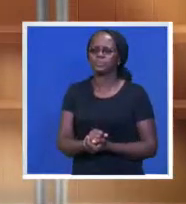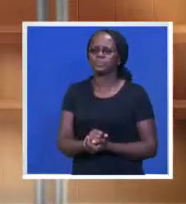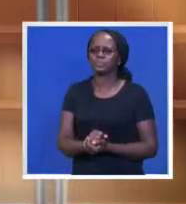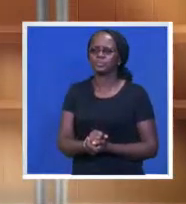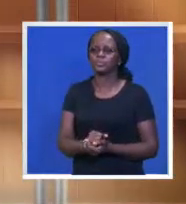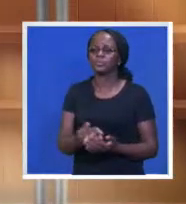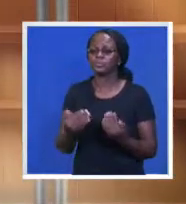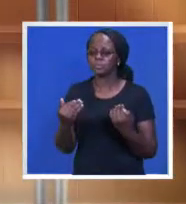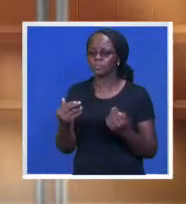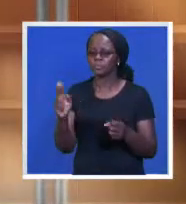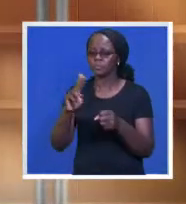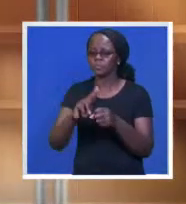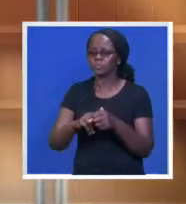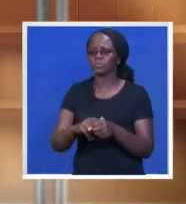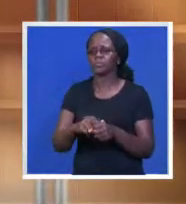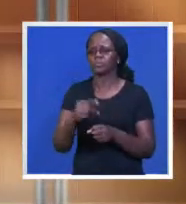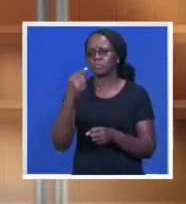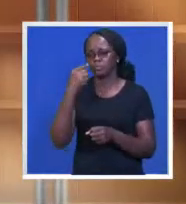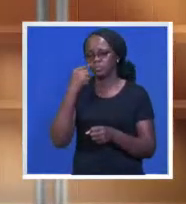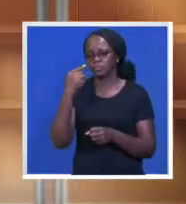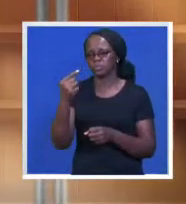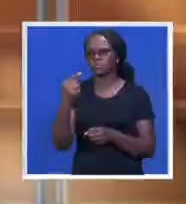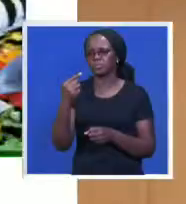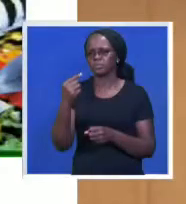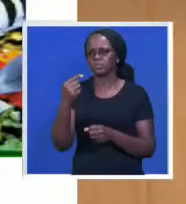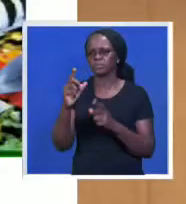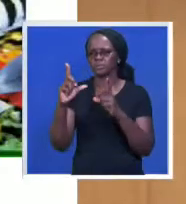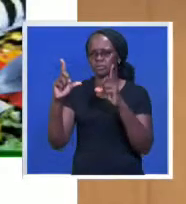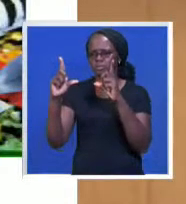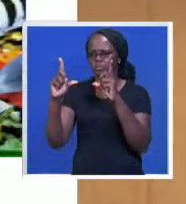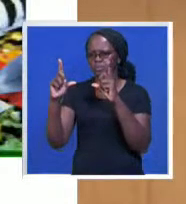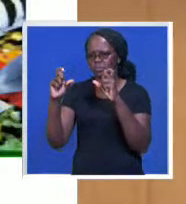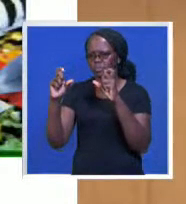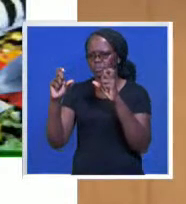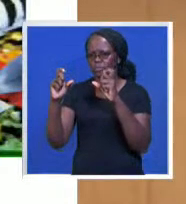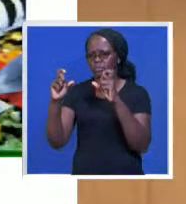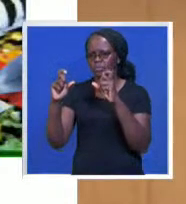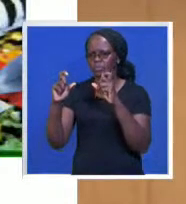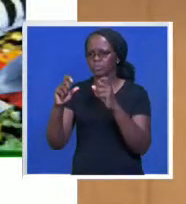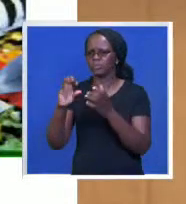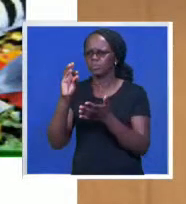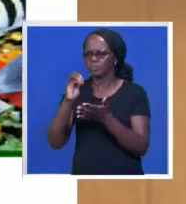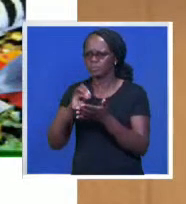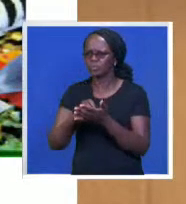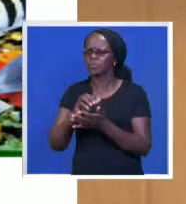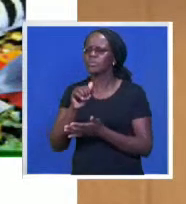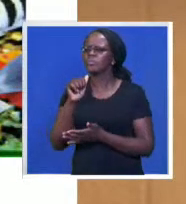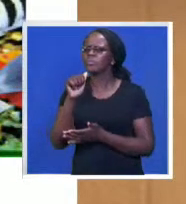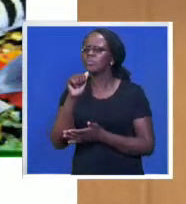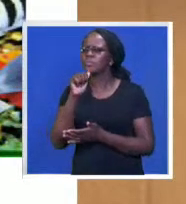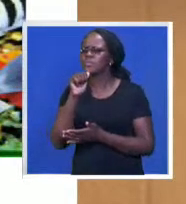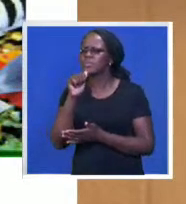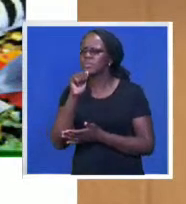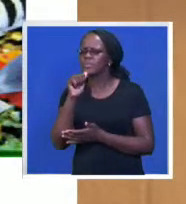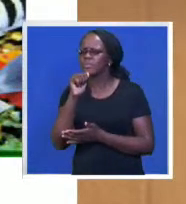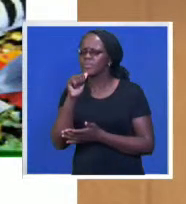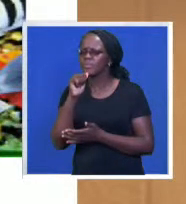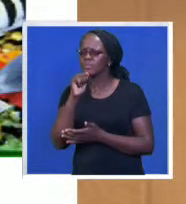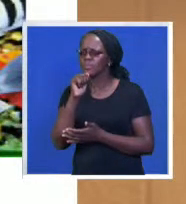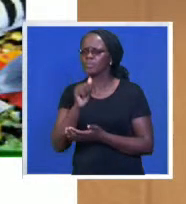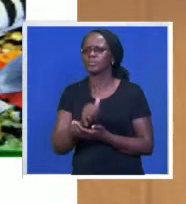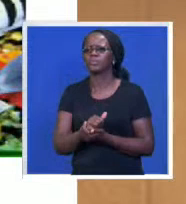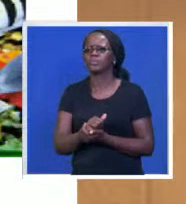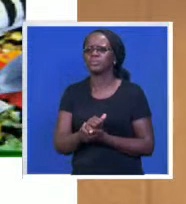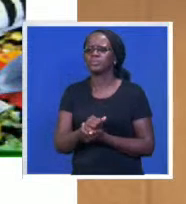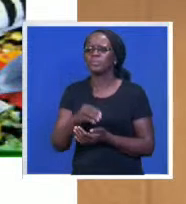Here is a picture showing fish under the seas. This does not mean that you must take care of